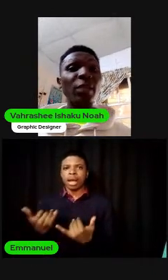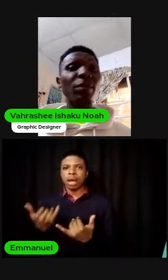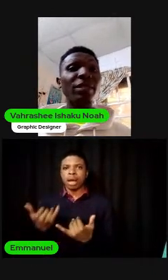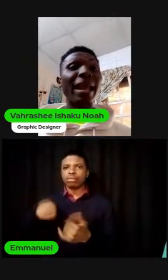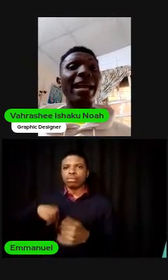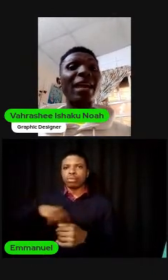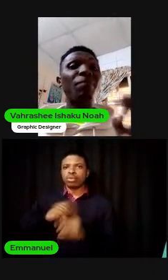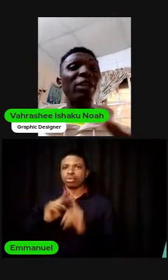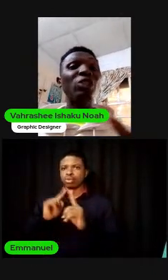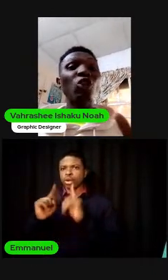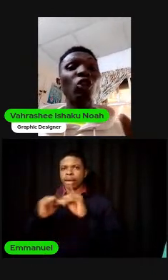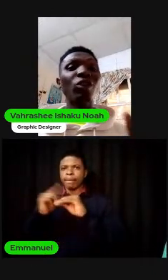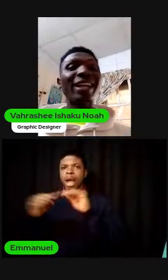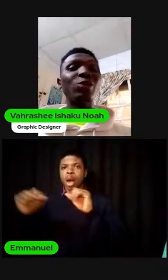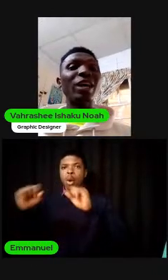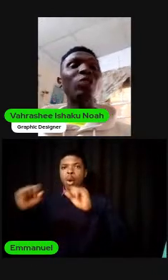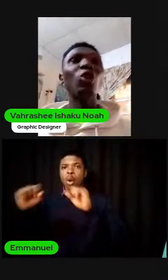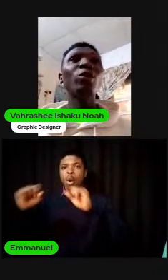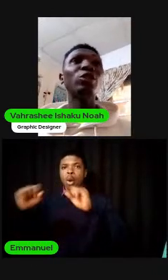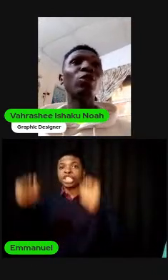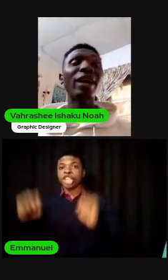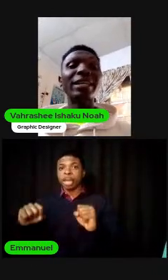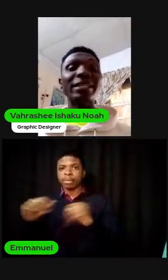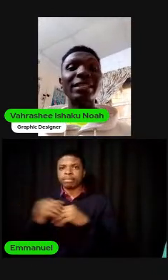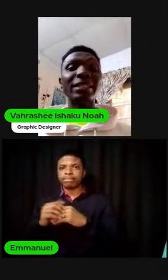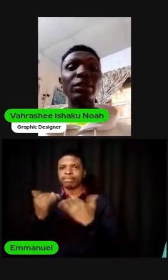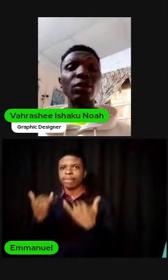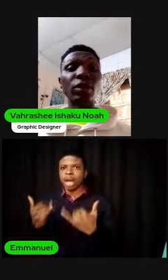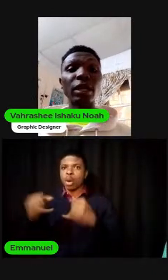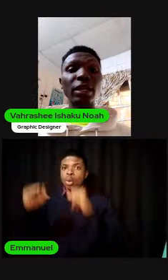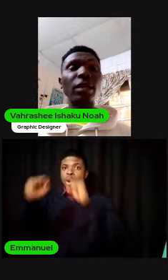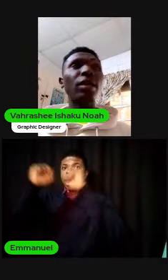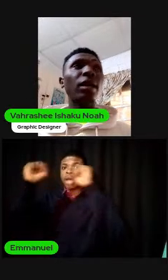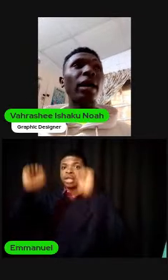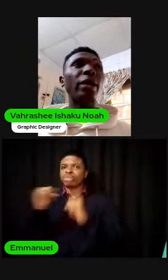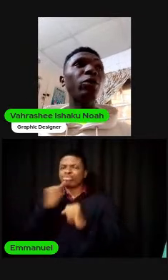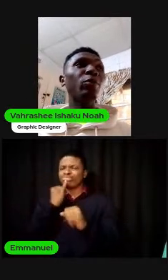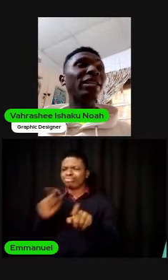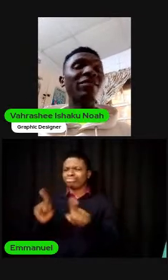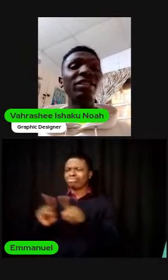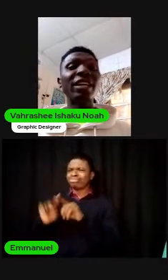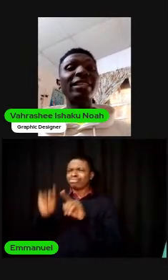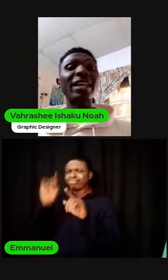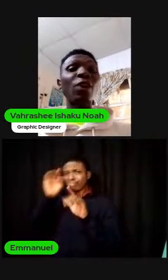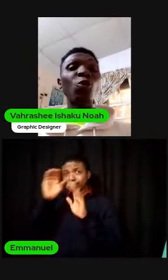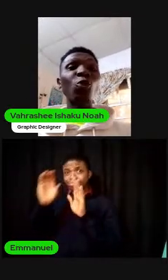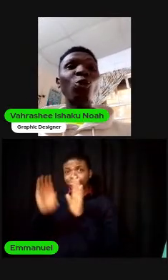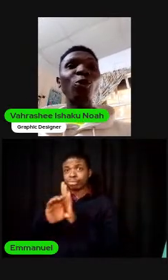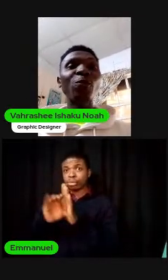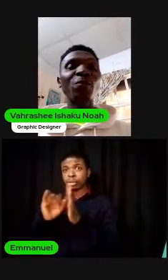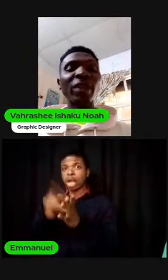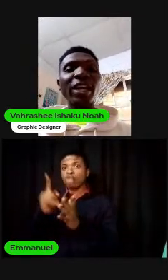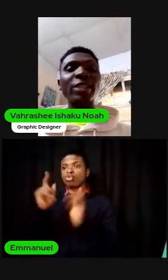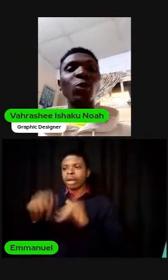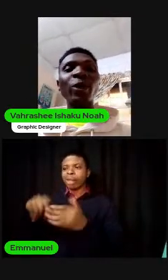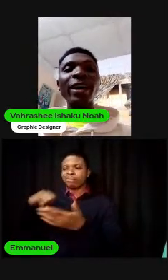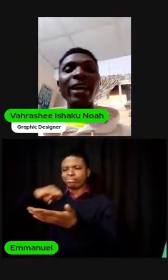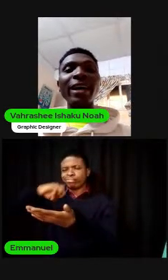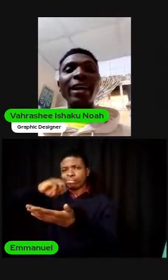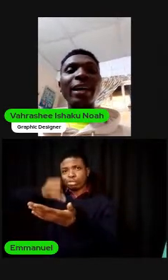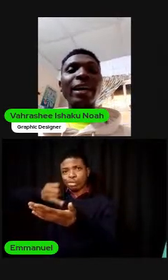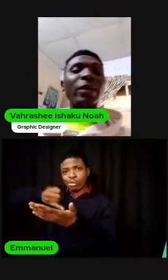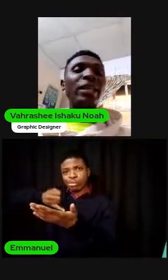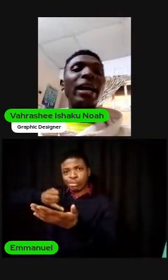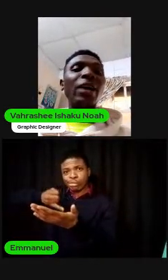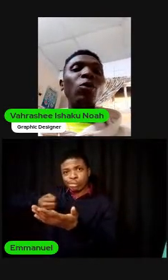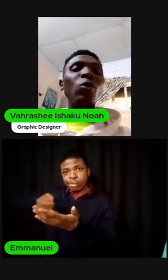A shape is like a picture that you can draw with your hand. Okay, I know you might have seen a circle, a